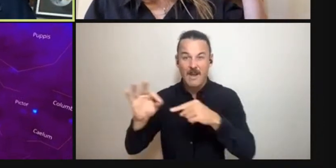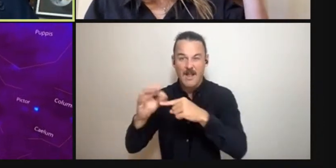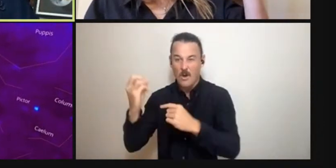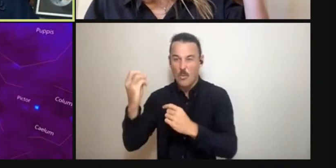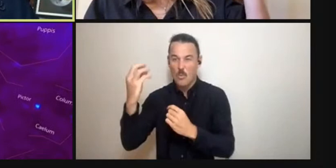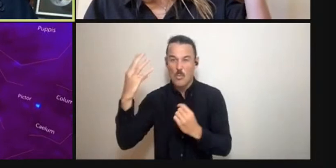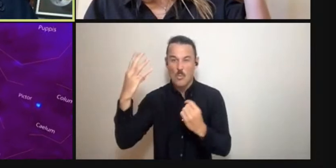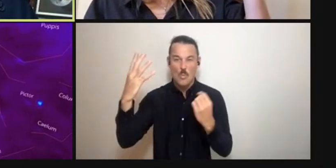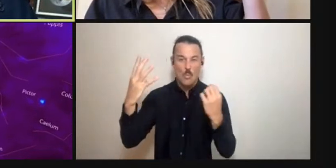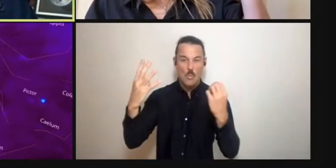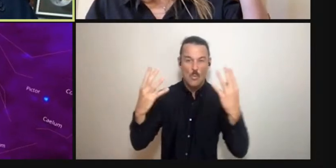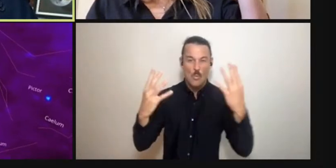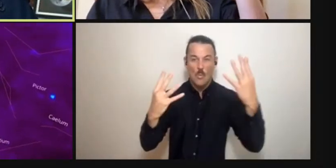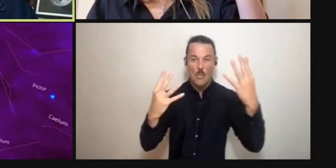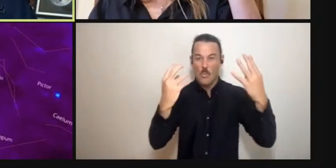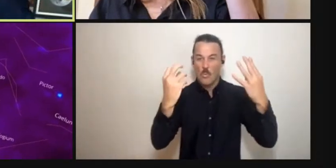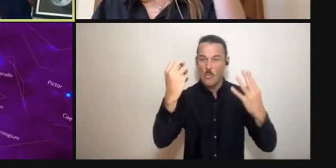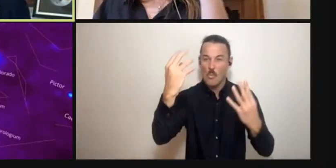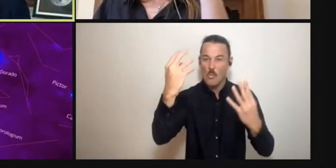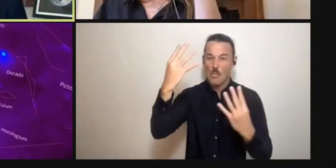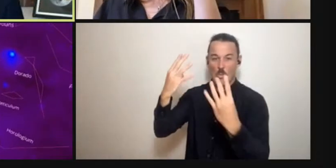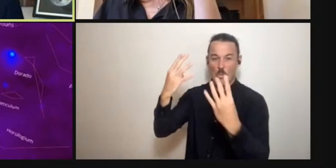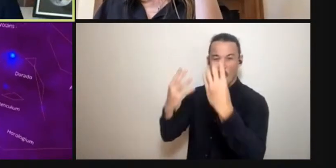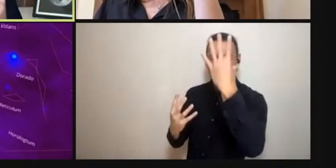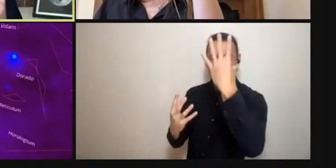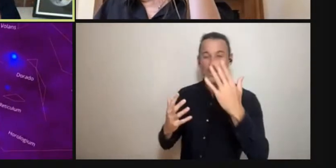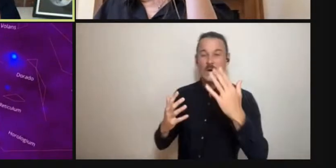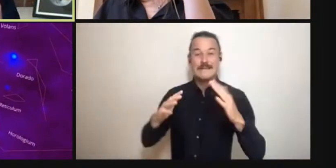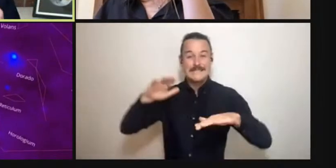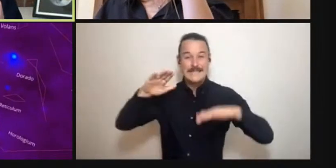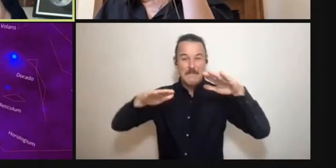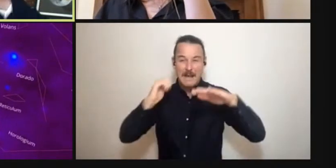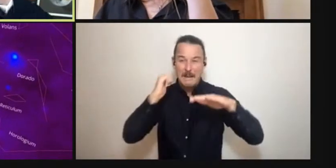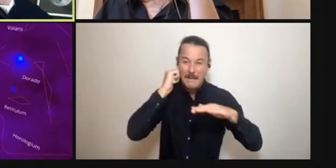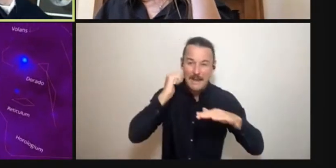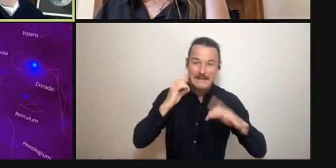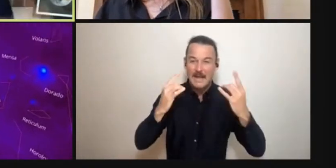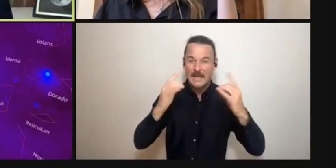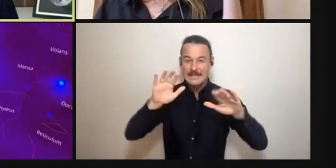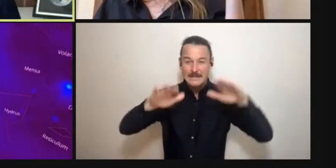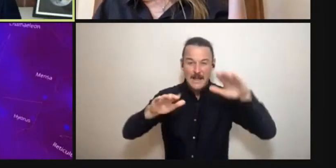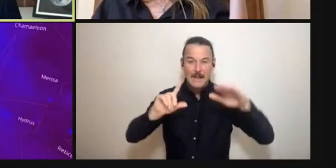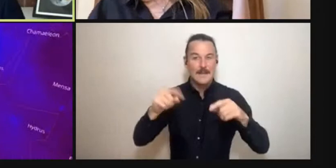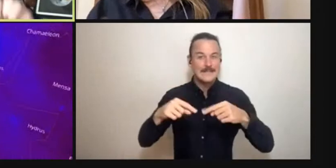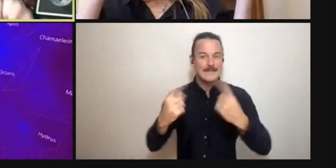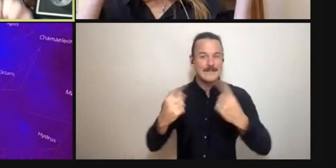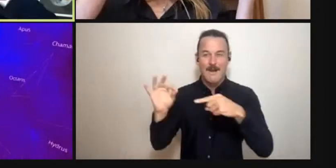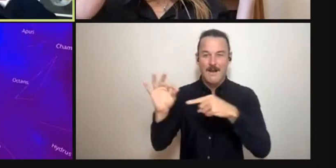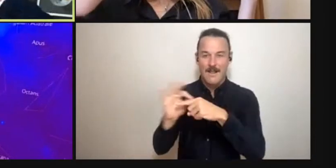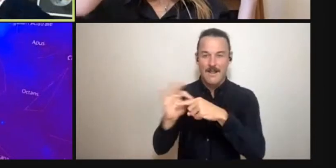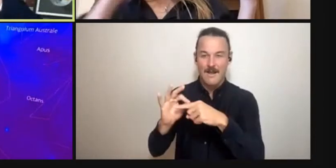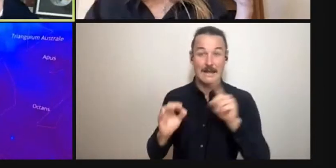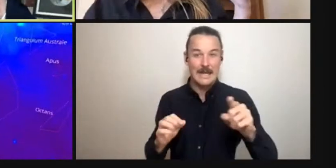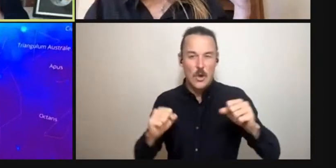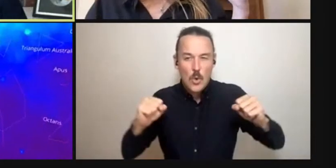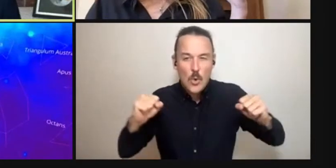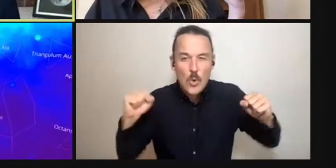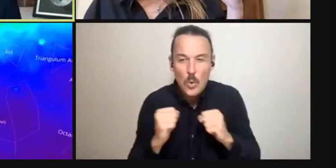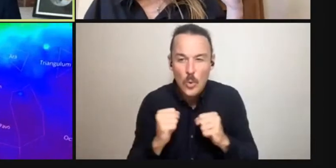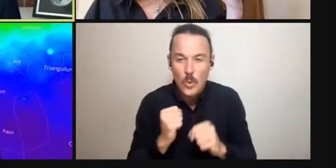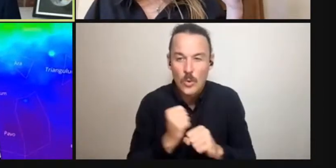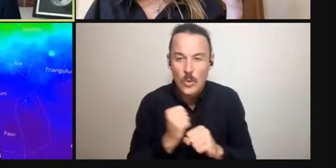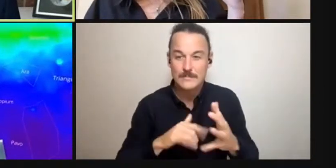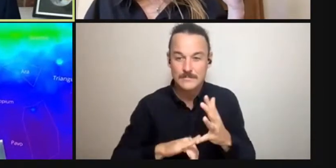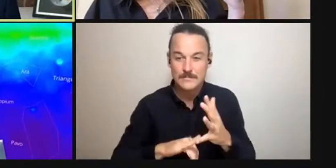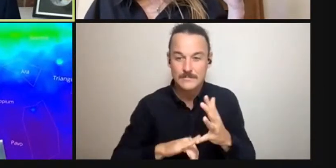It's got a similar distribution, but it's subtly different. I want to now look to, that's very cold gas, but you can also look at very